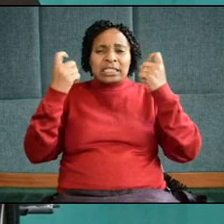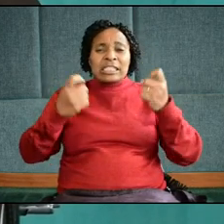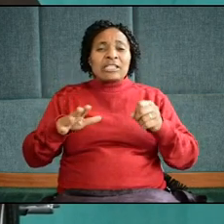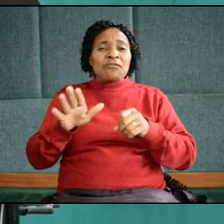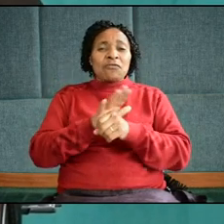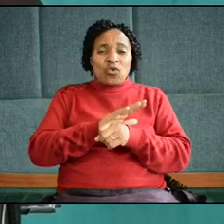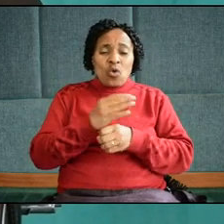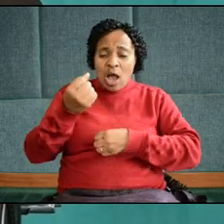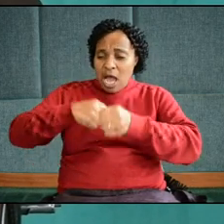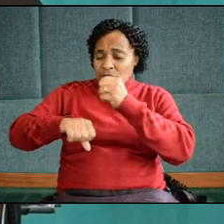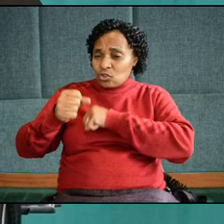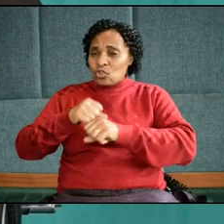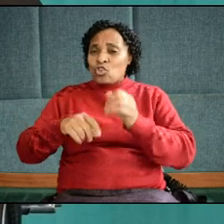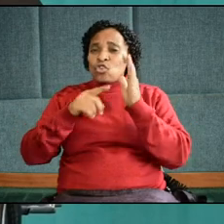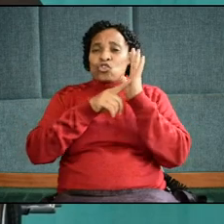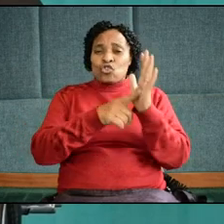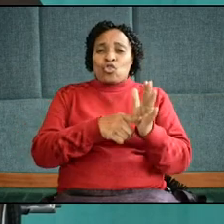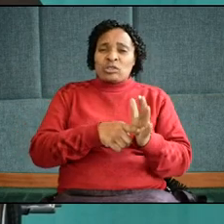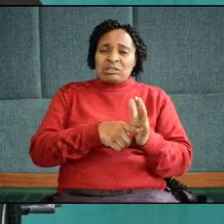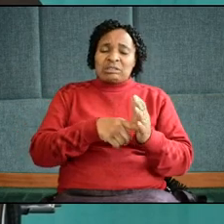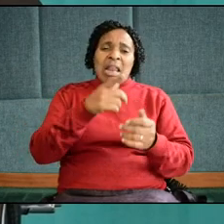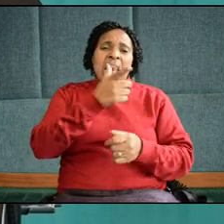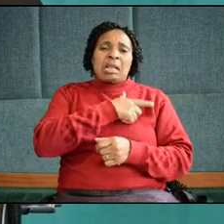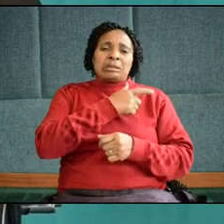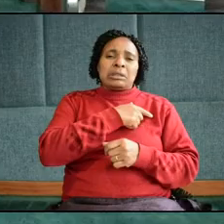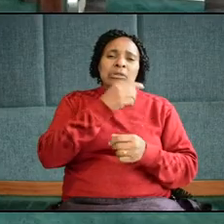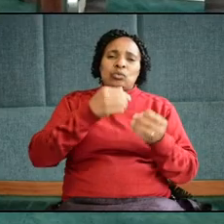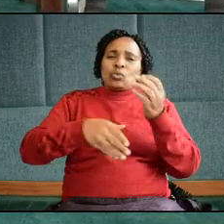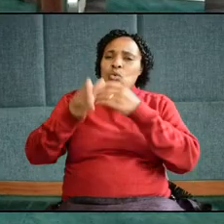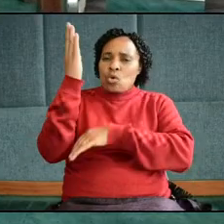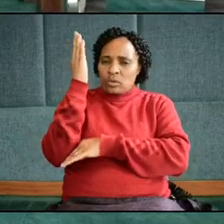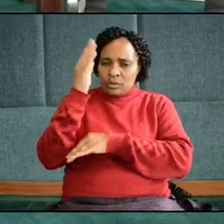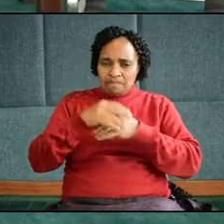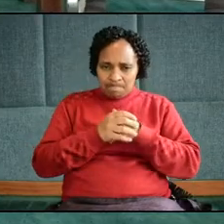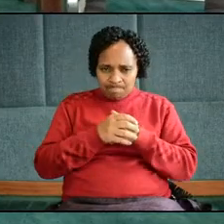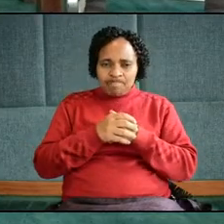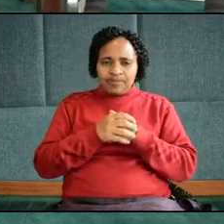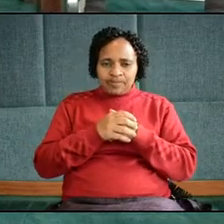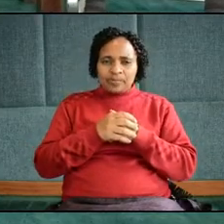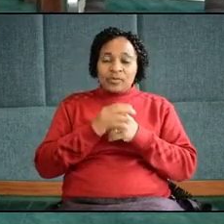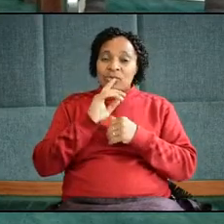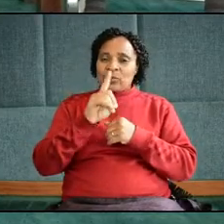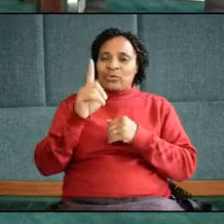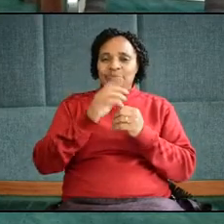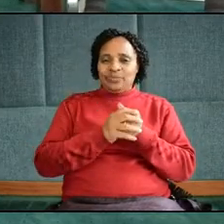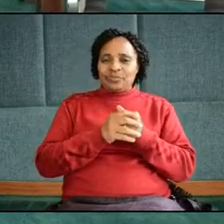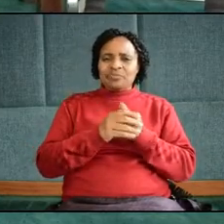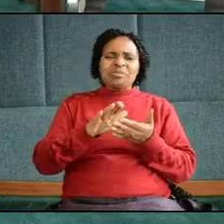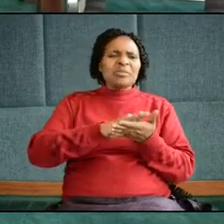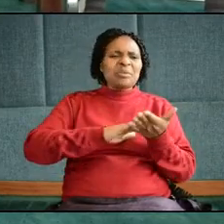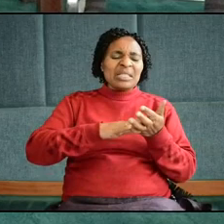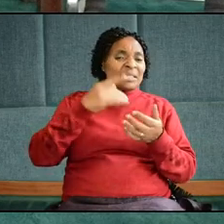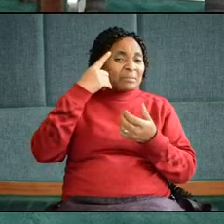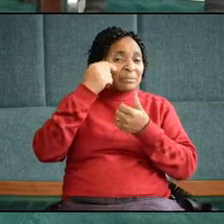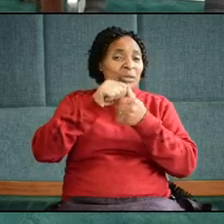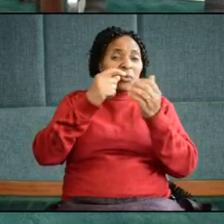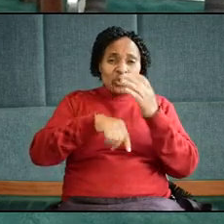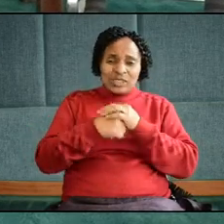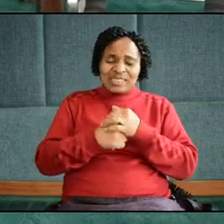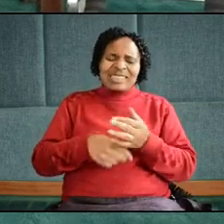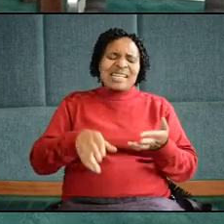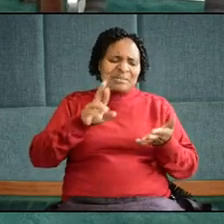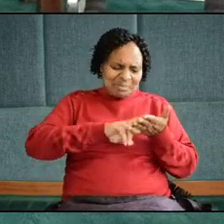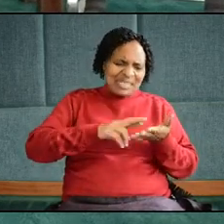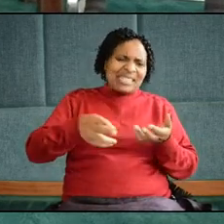the soul's aversion to God. All right. Yeah, so basically just reminds us again, you know, the